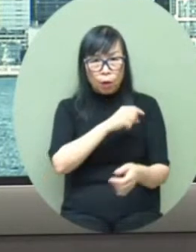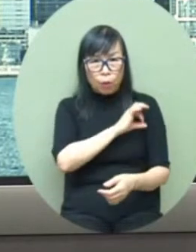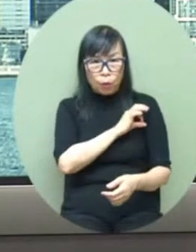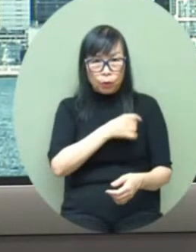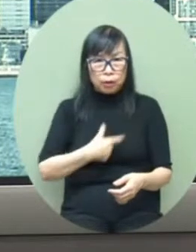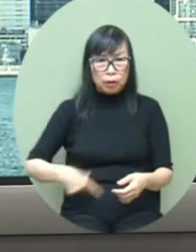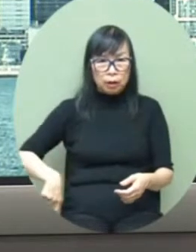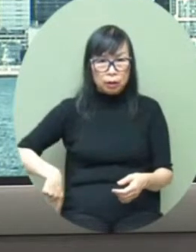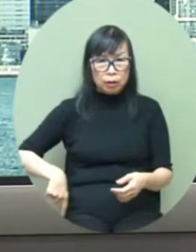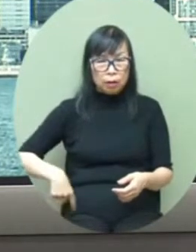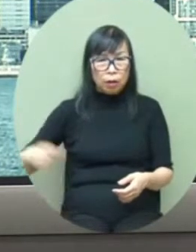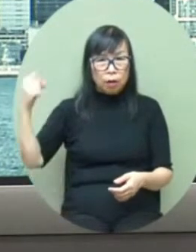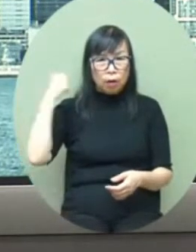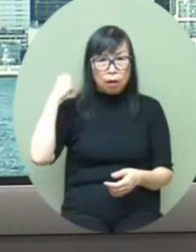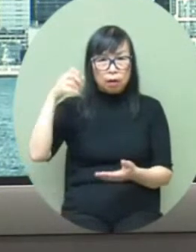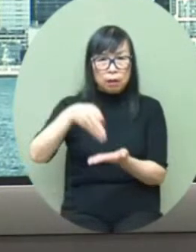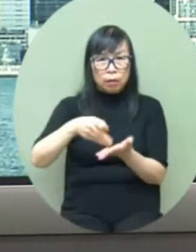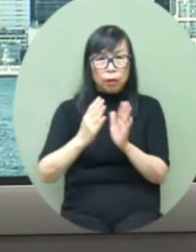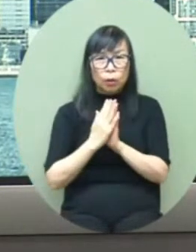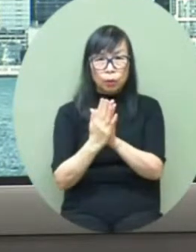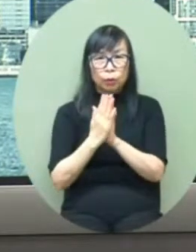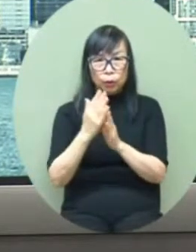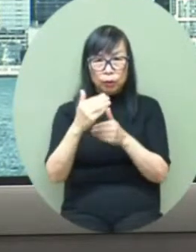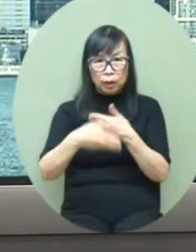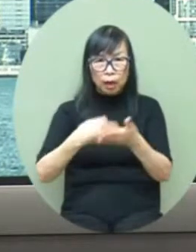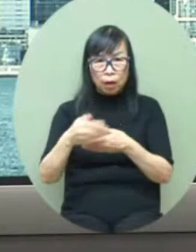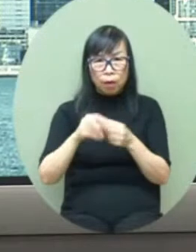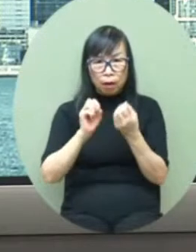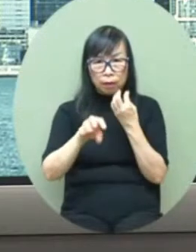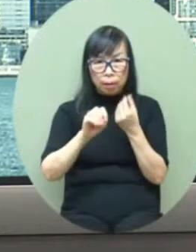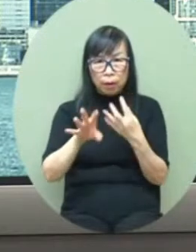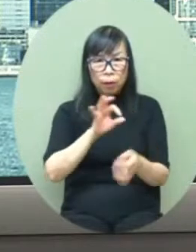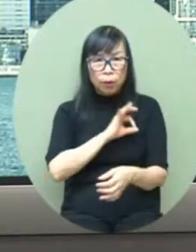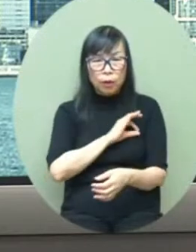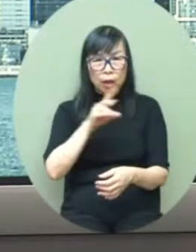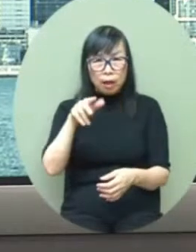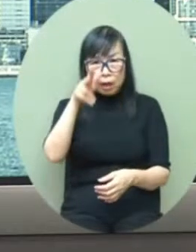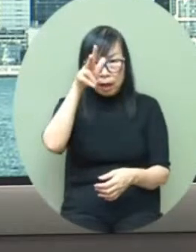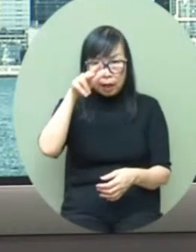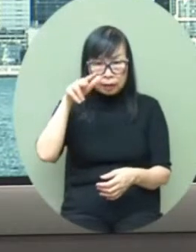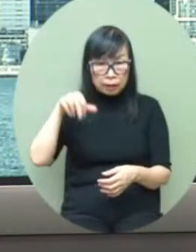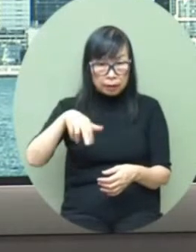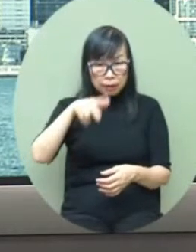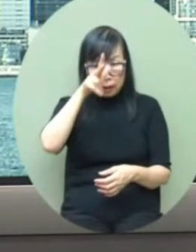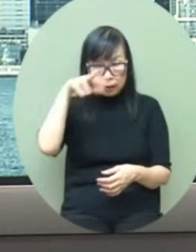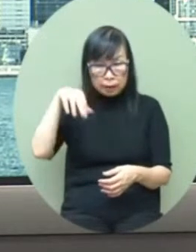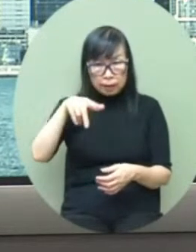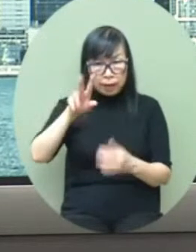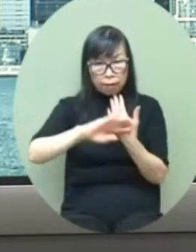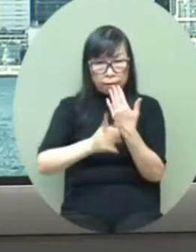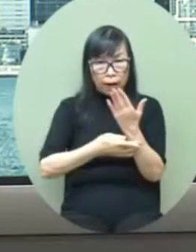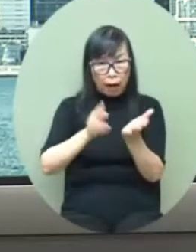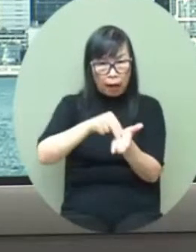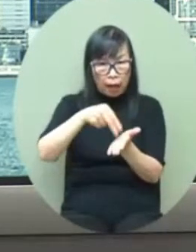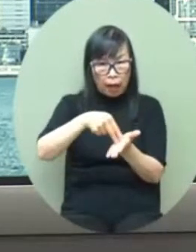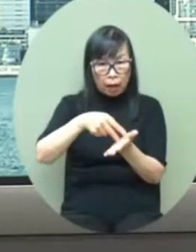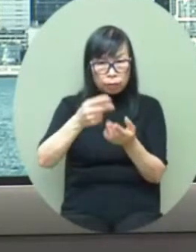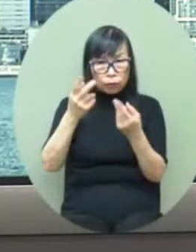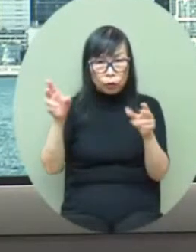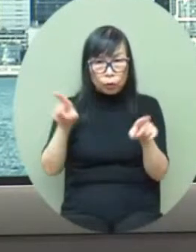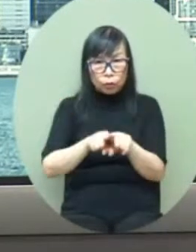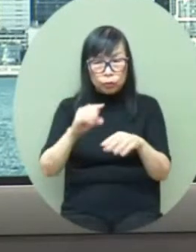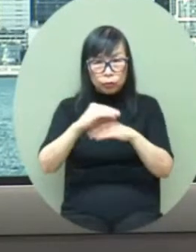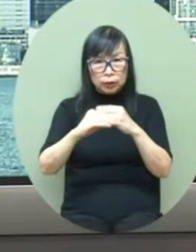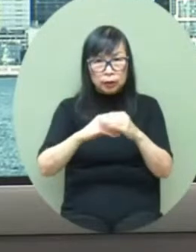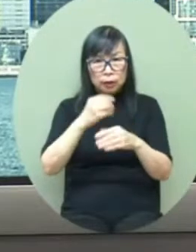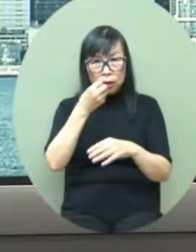a force that will propel us towards success. I thank members for participating in the interactive exchange question